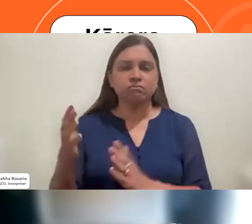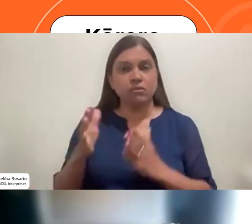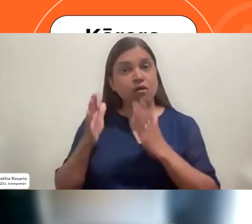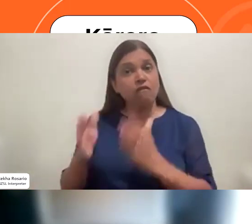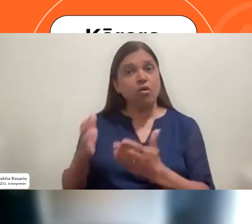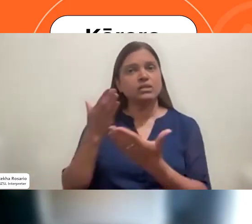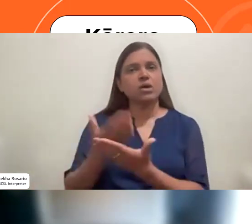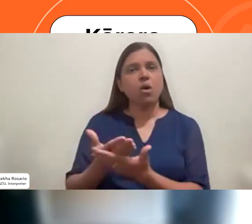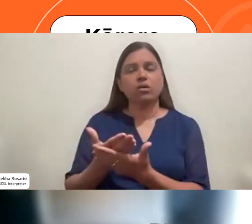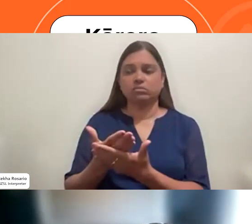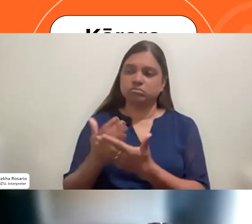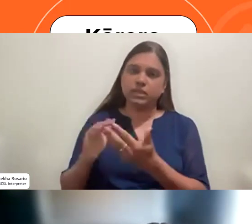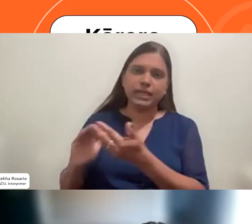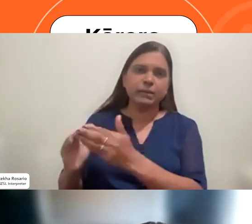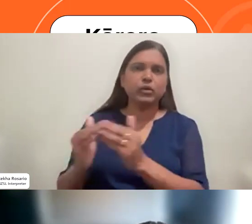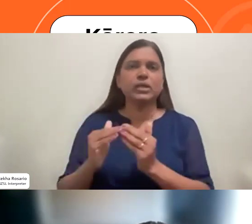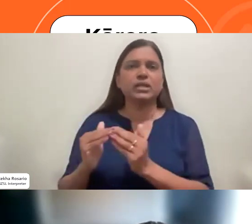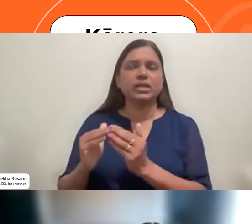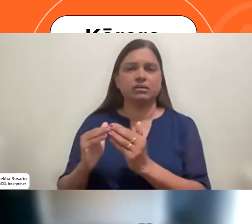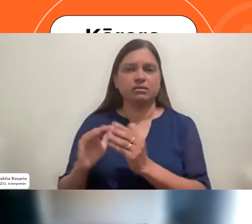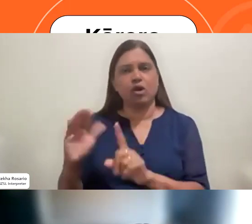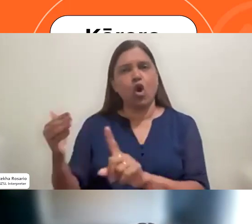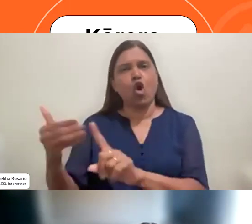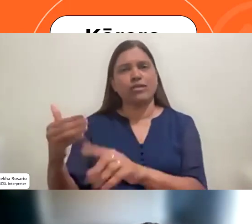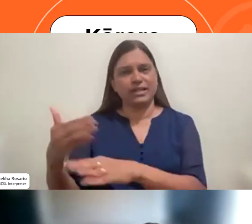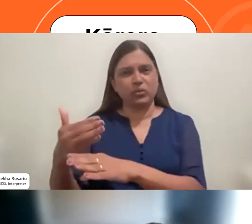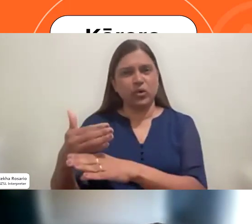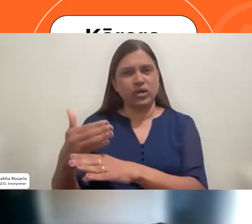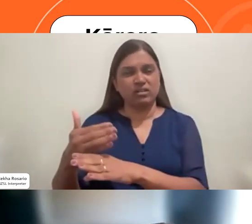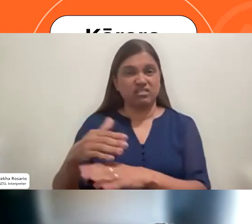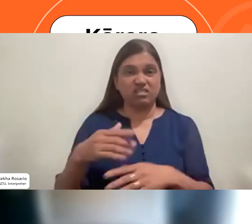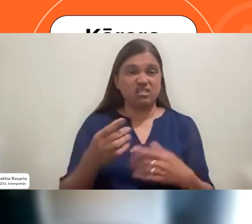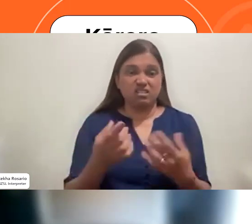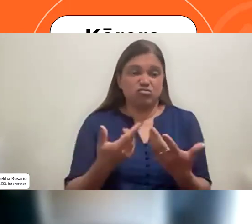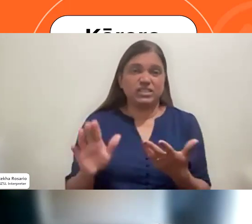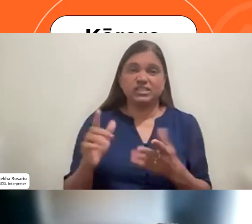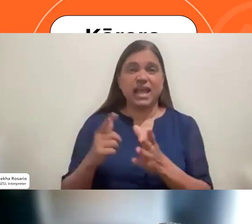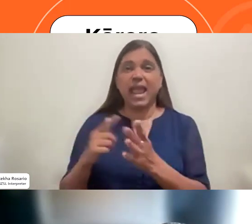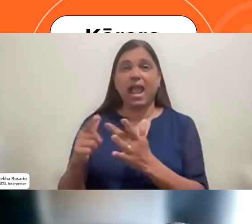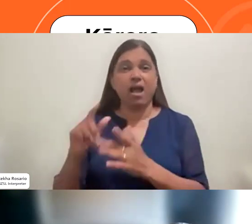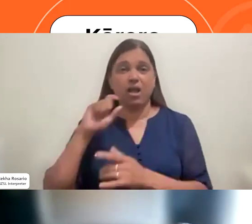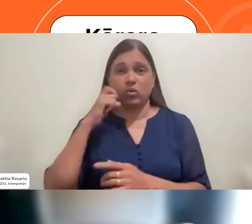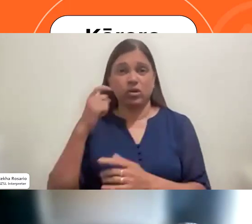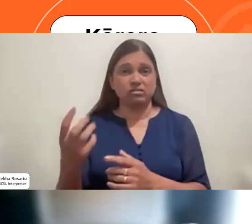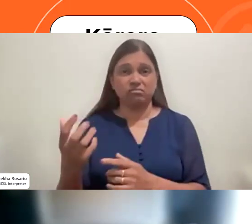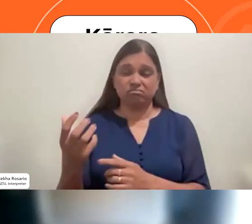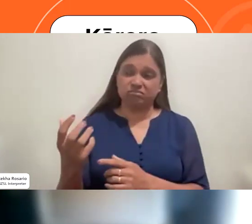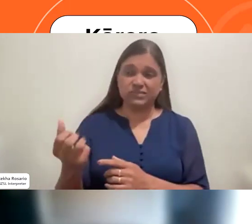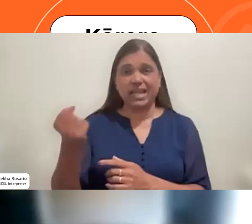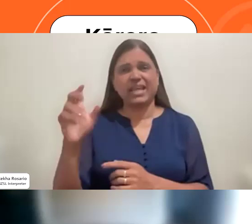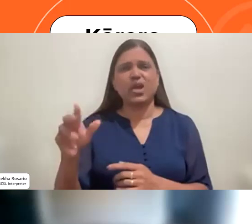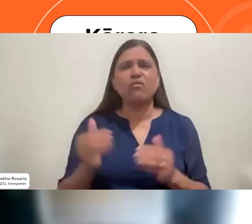the community-oriented work, and then the AI will take care of many of the organizational tasks.